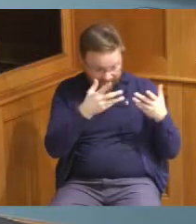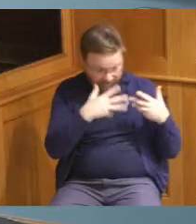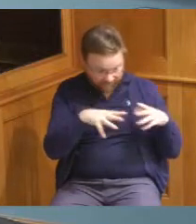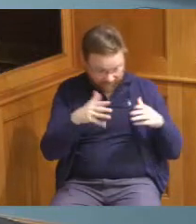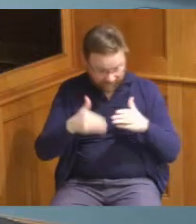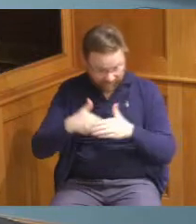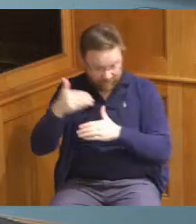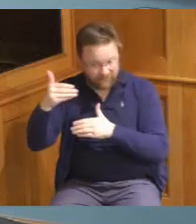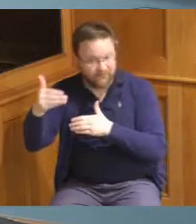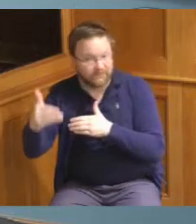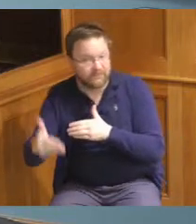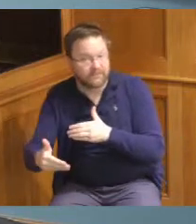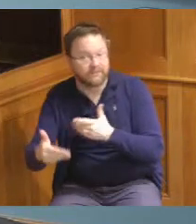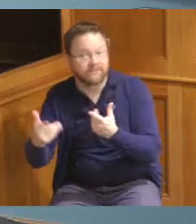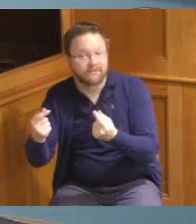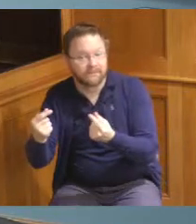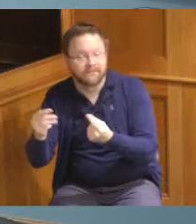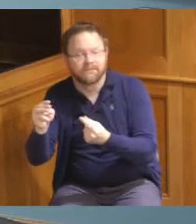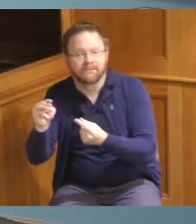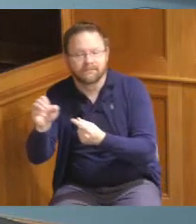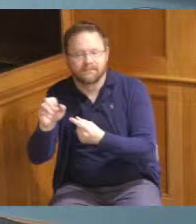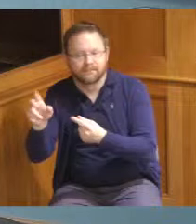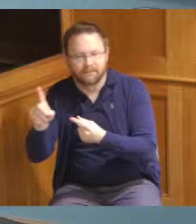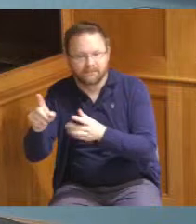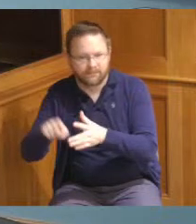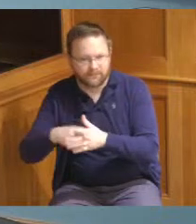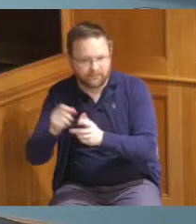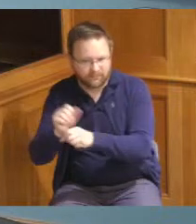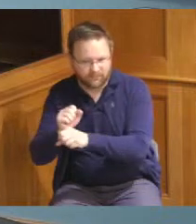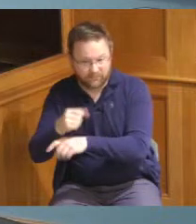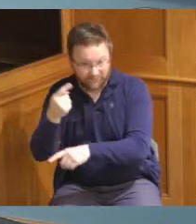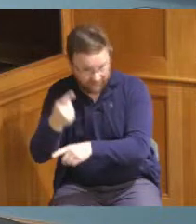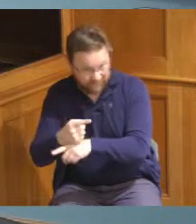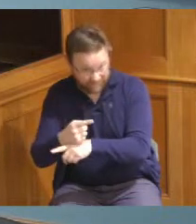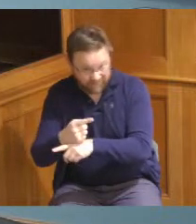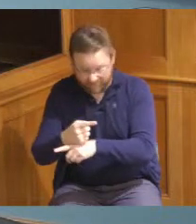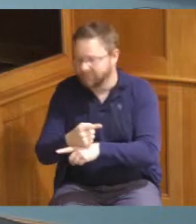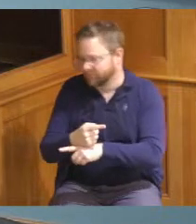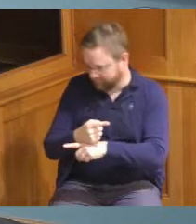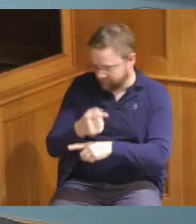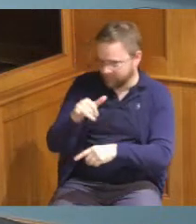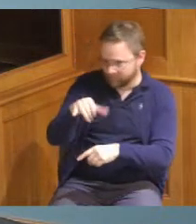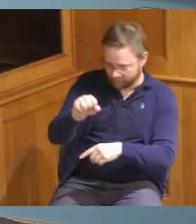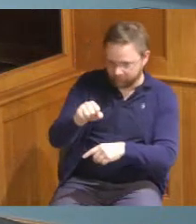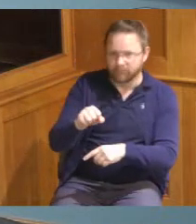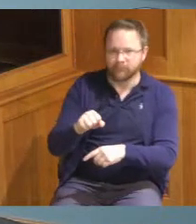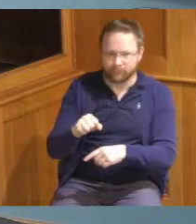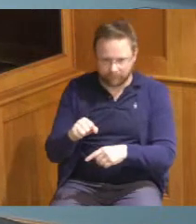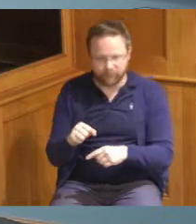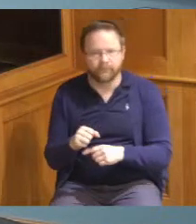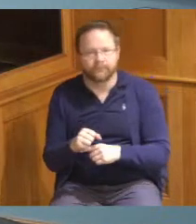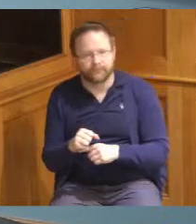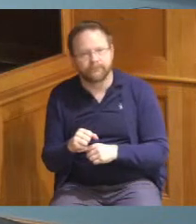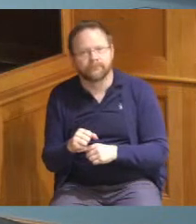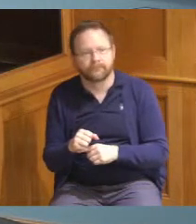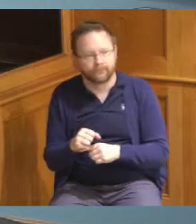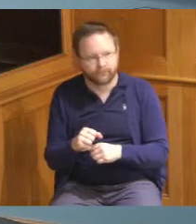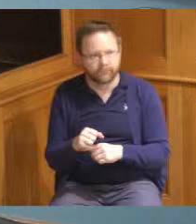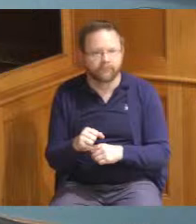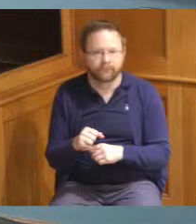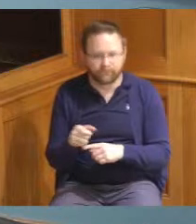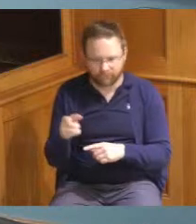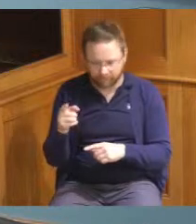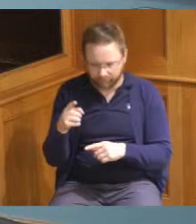happen prior to MSD then starting to work on Hope Run. And That is correct. This is them acquiring so that they can work in the